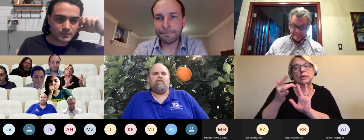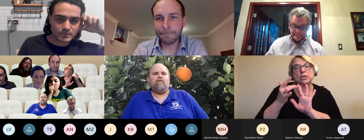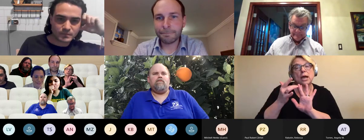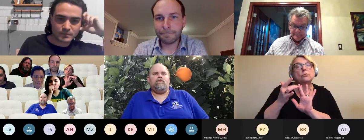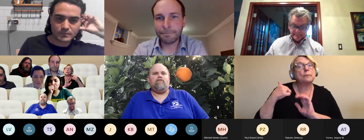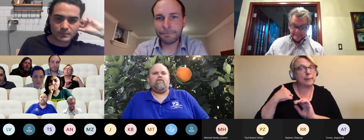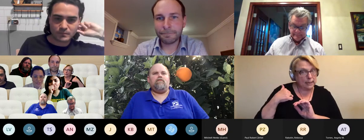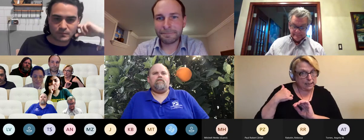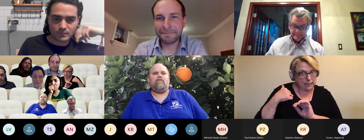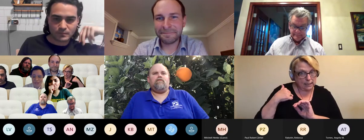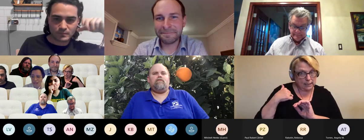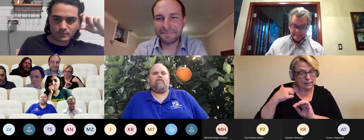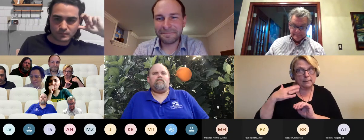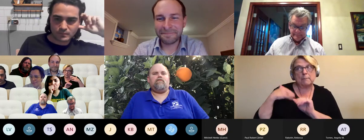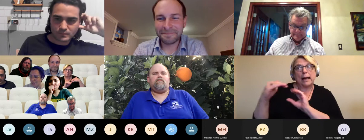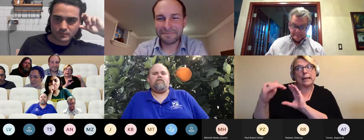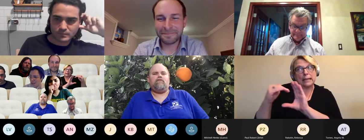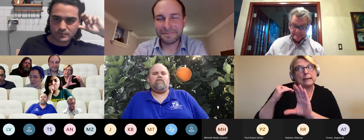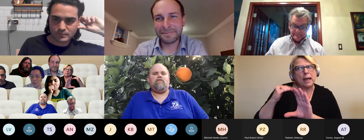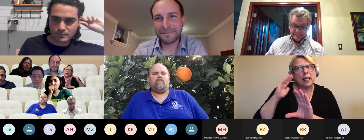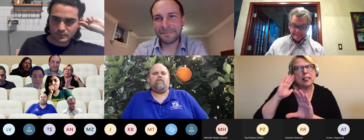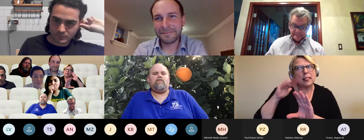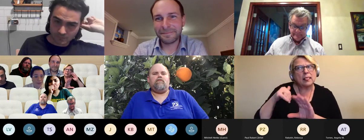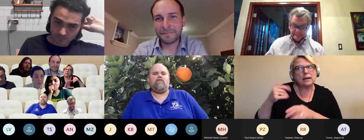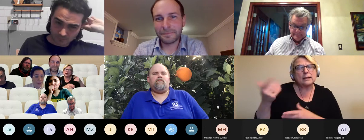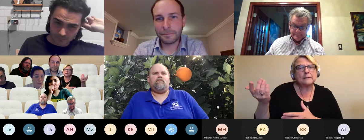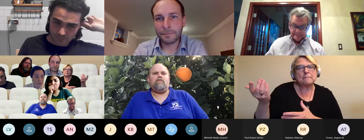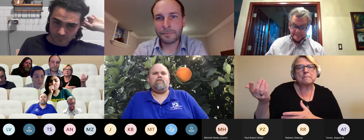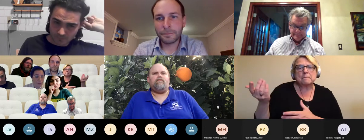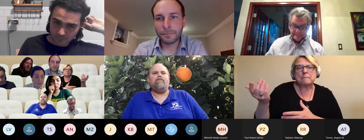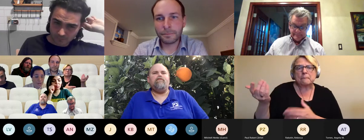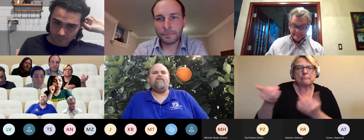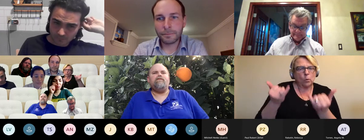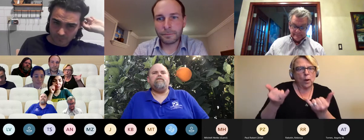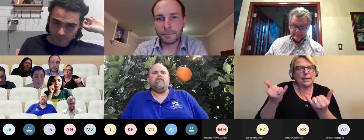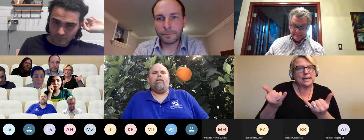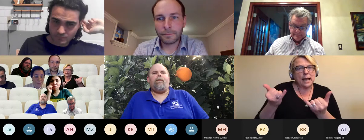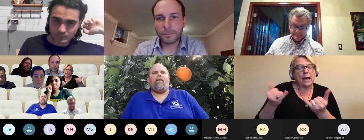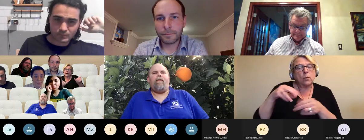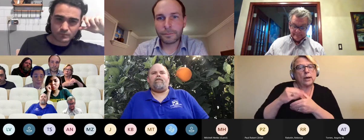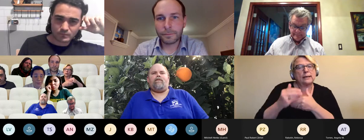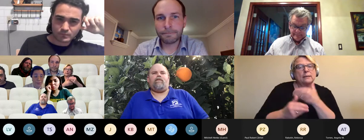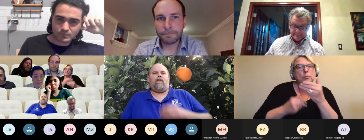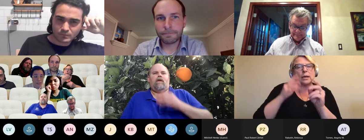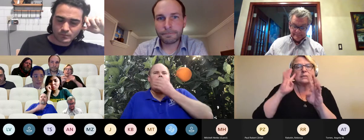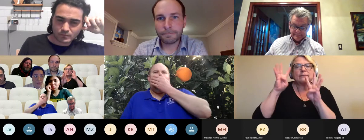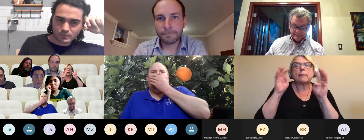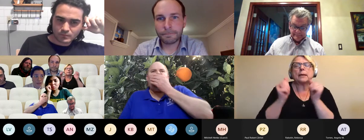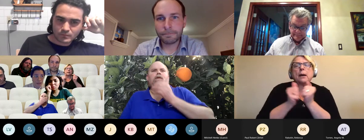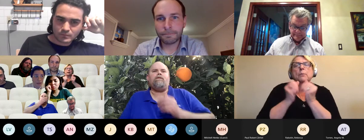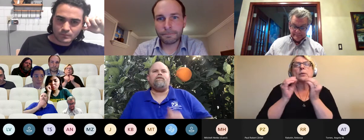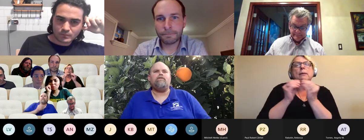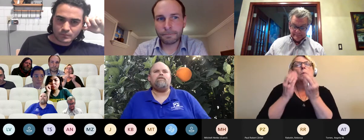know my email address, but I will say that right now we're in the process of coming up with a more